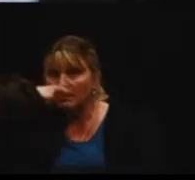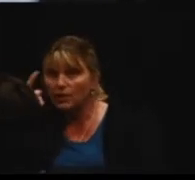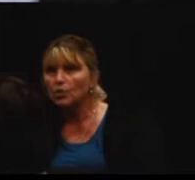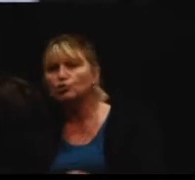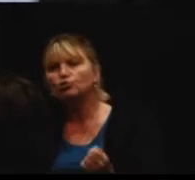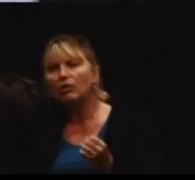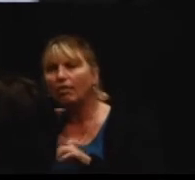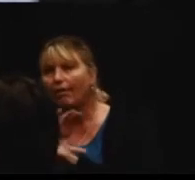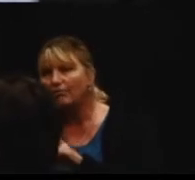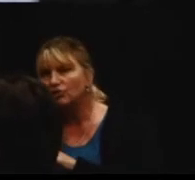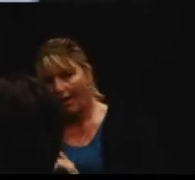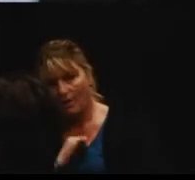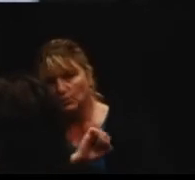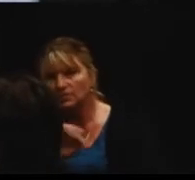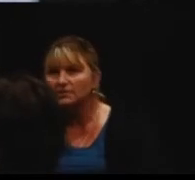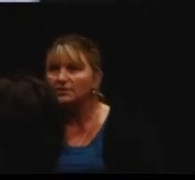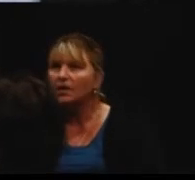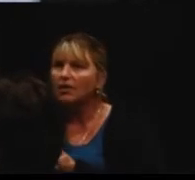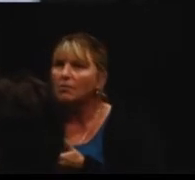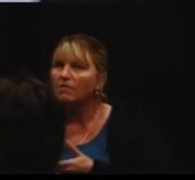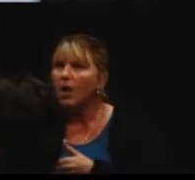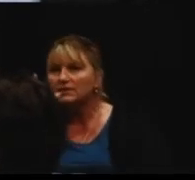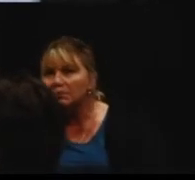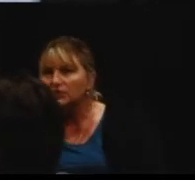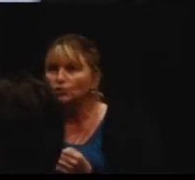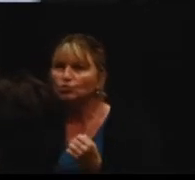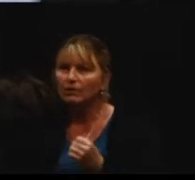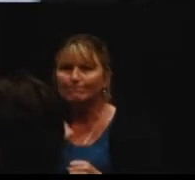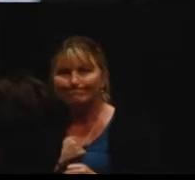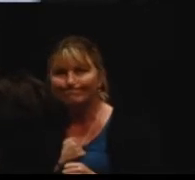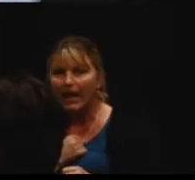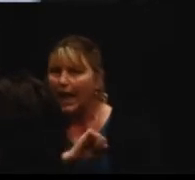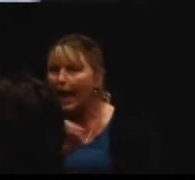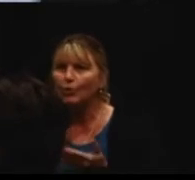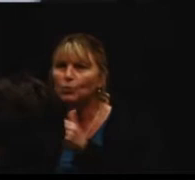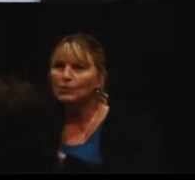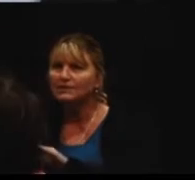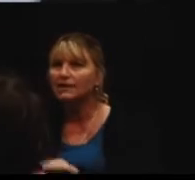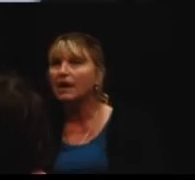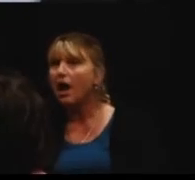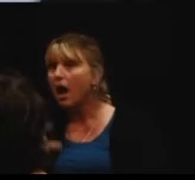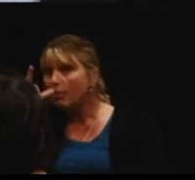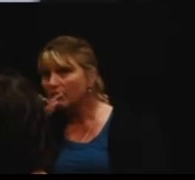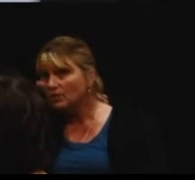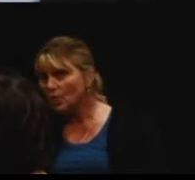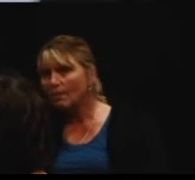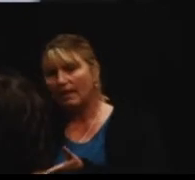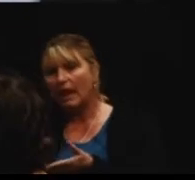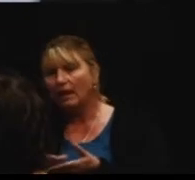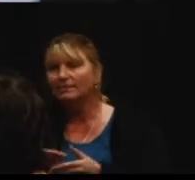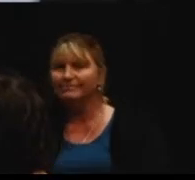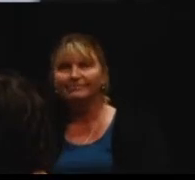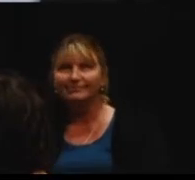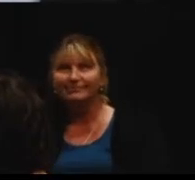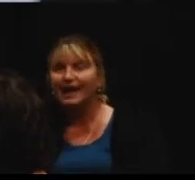our cultures, provides the ability for us to strengthen our communities, and provides the ability for all of us